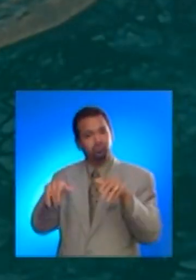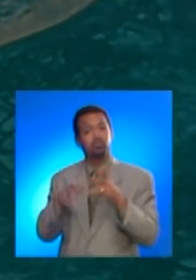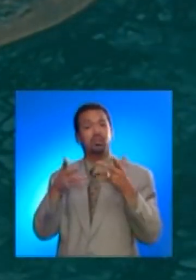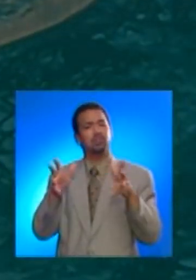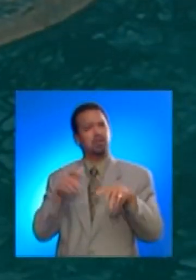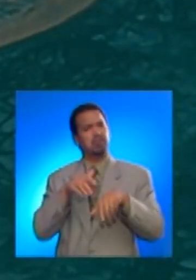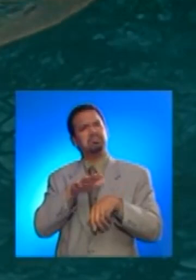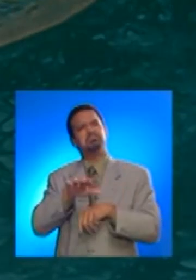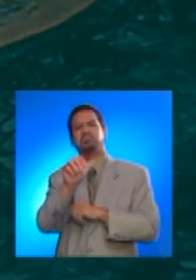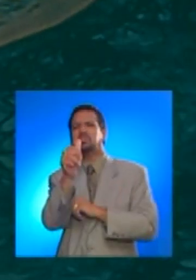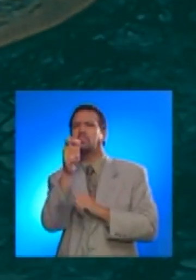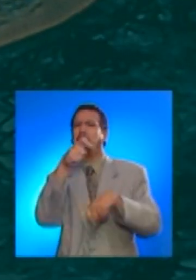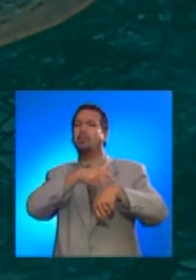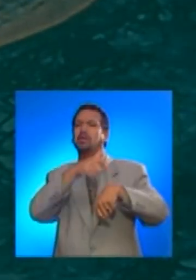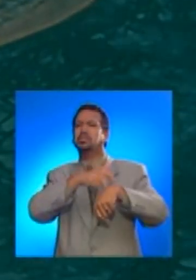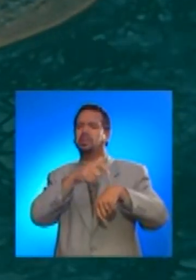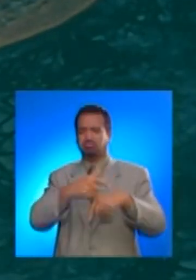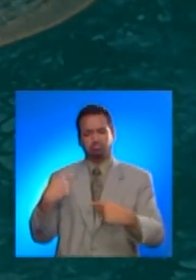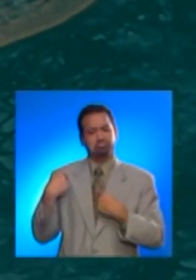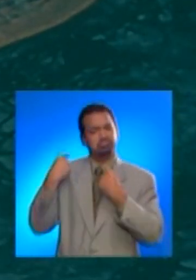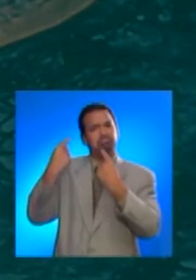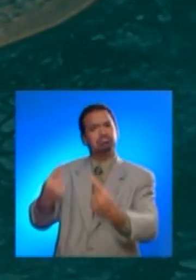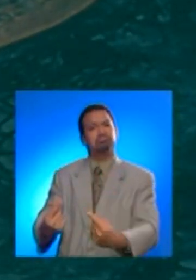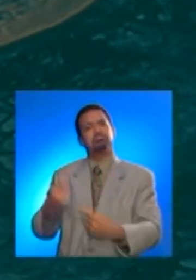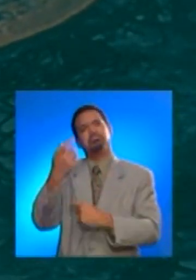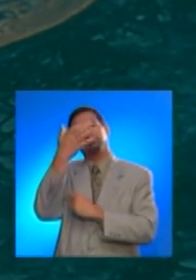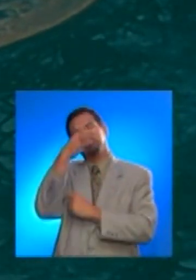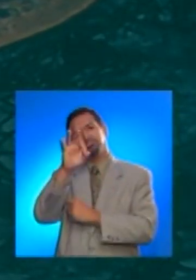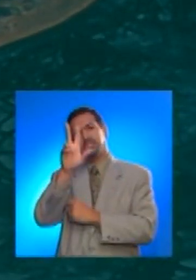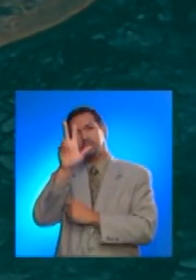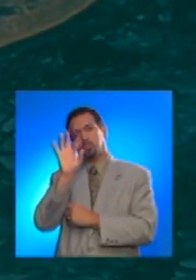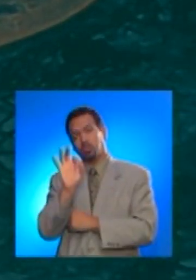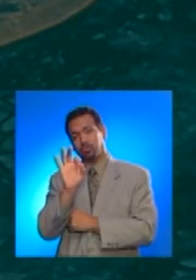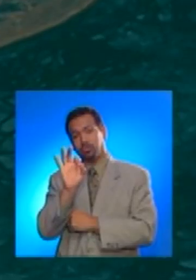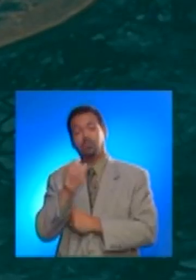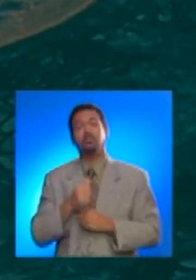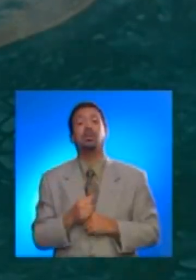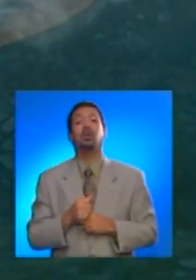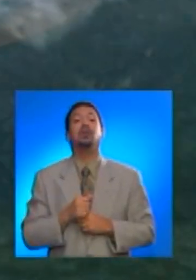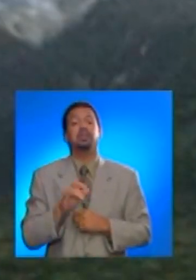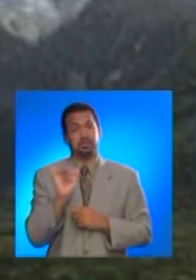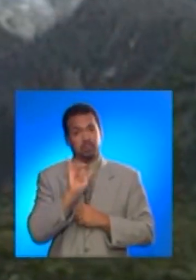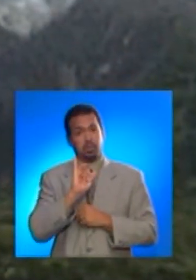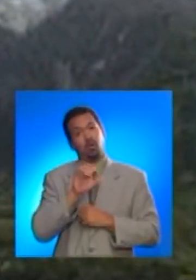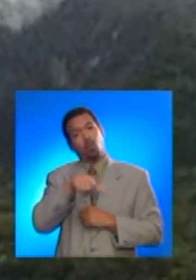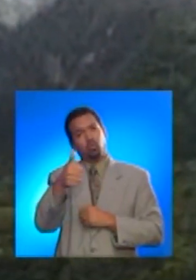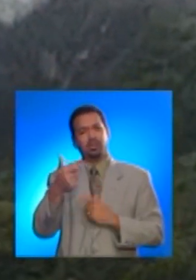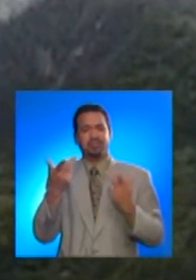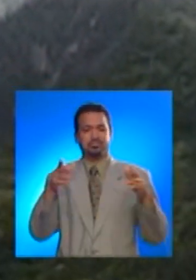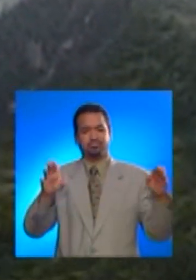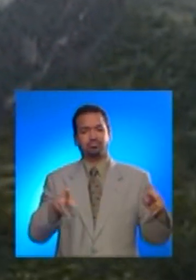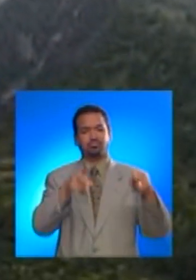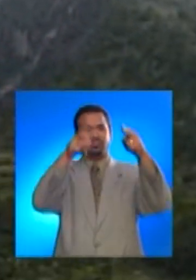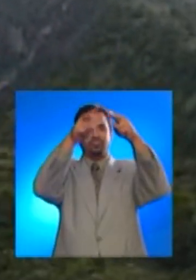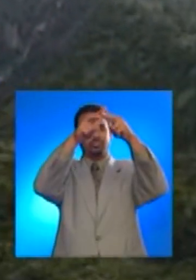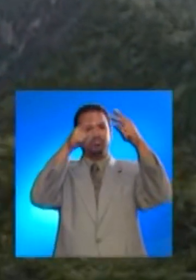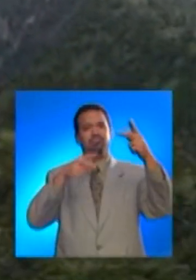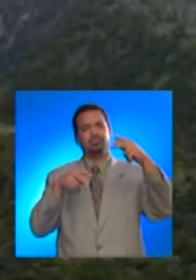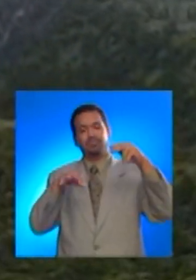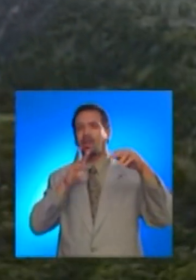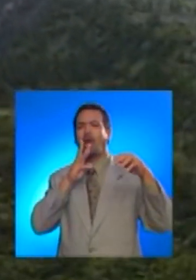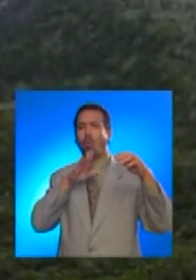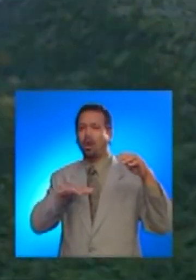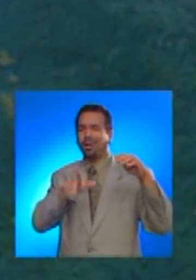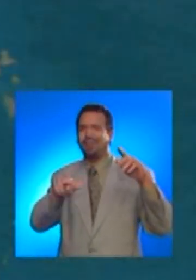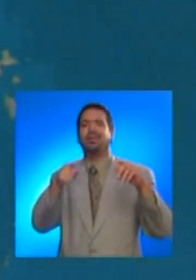has had more than 10 eruptions since 1939. Among surface eruptions, the danger is associated